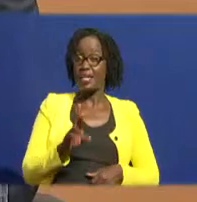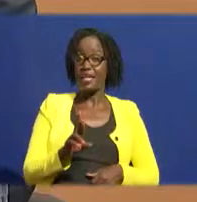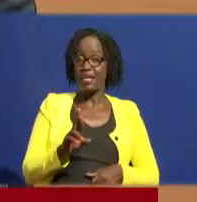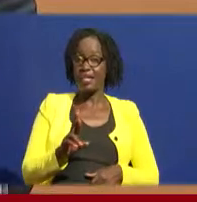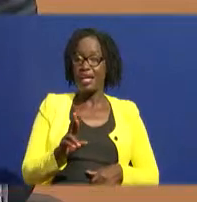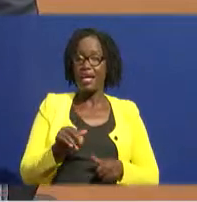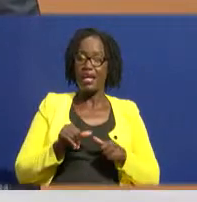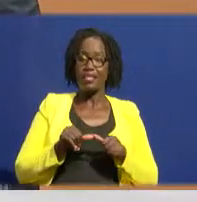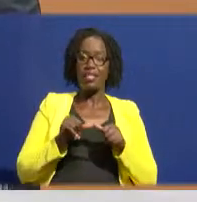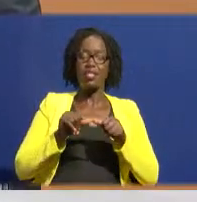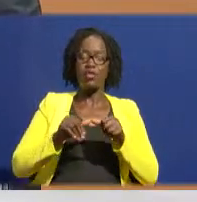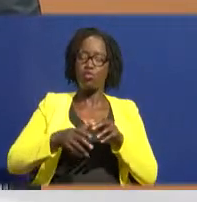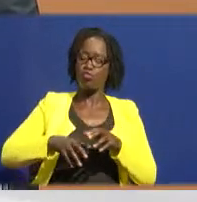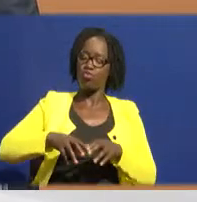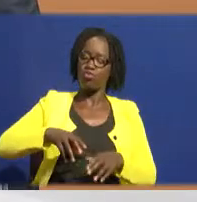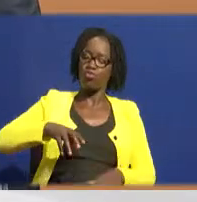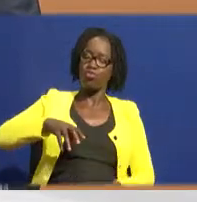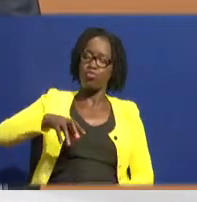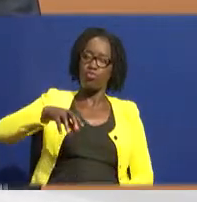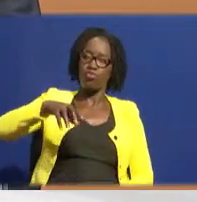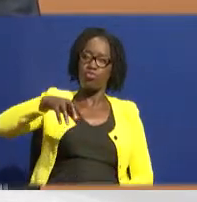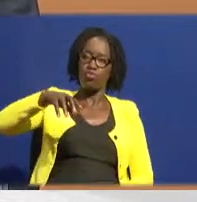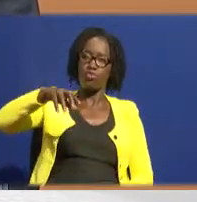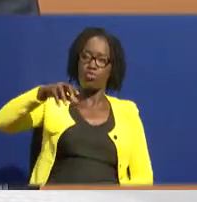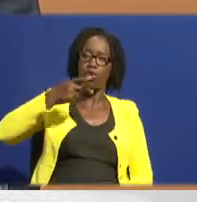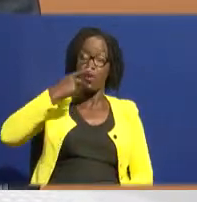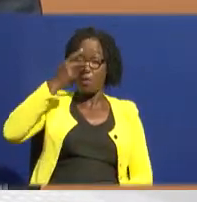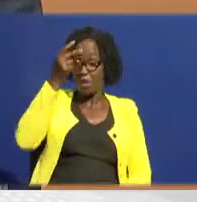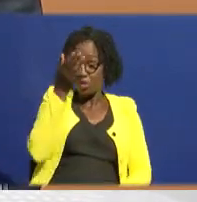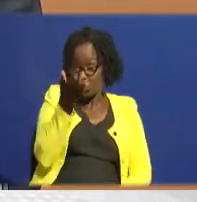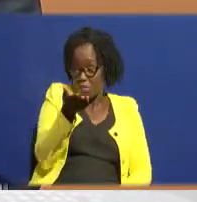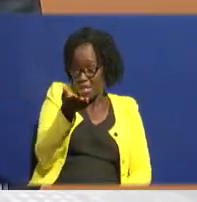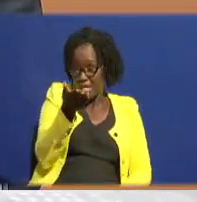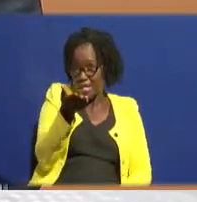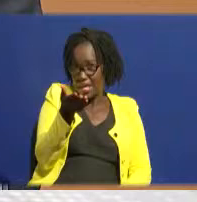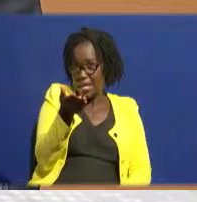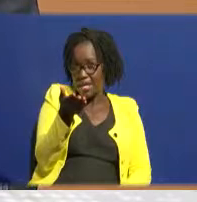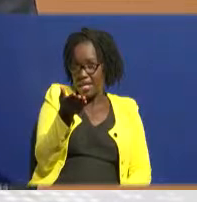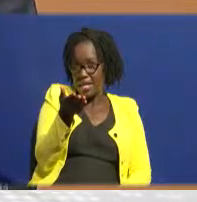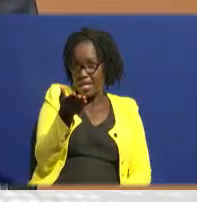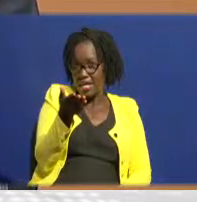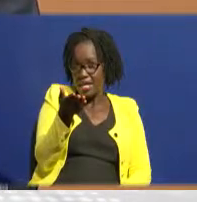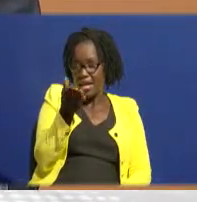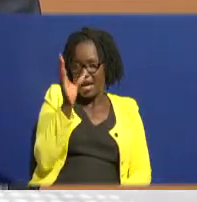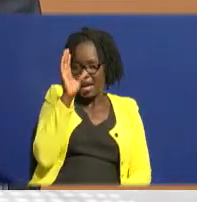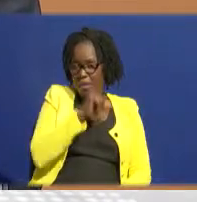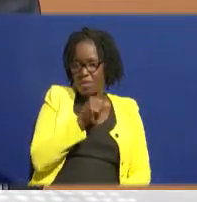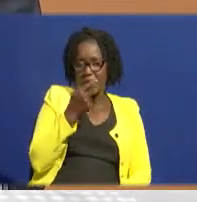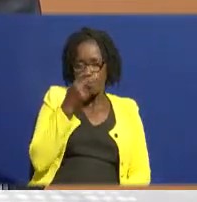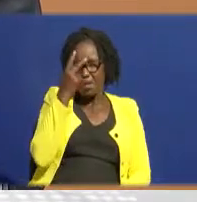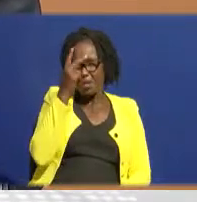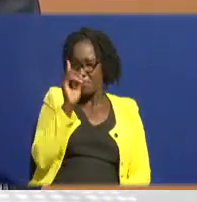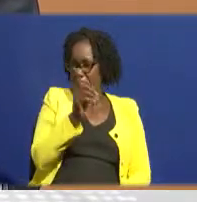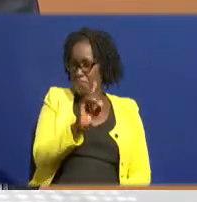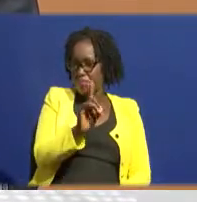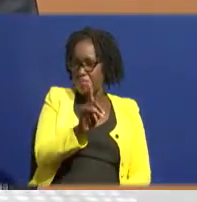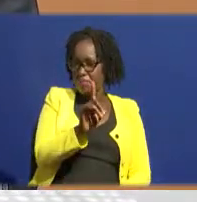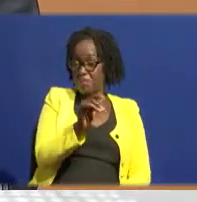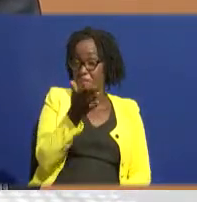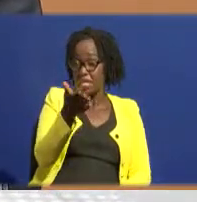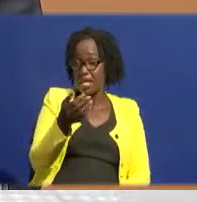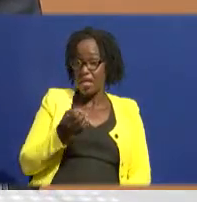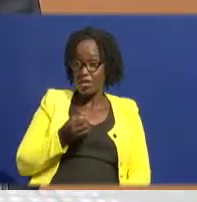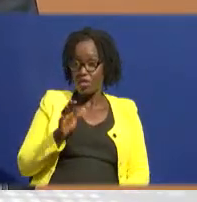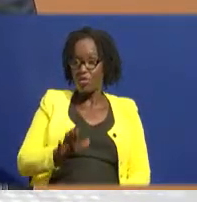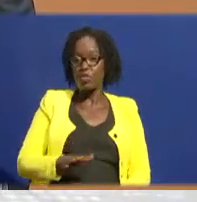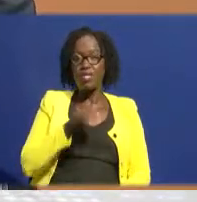and as they continue to grow up, the parents should be available. They shouldn't be the absent parents. Let them be there for their daughters,